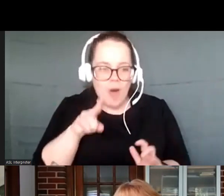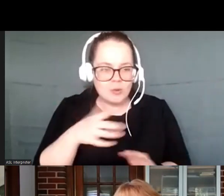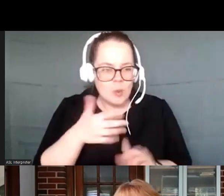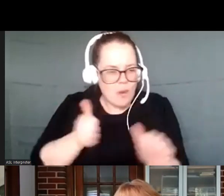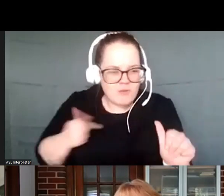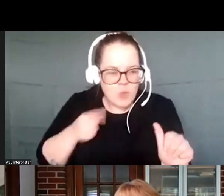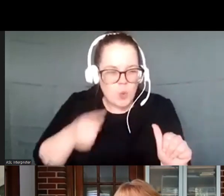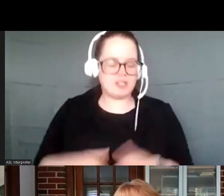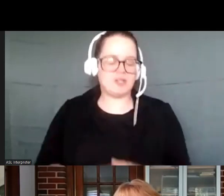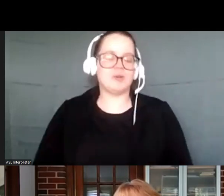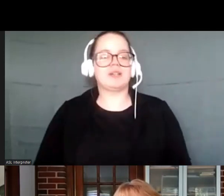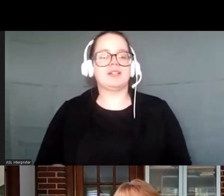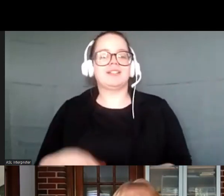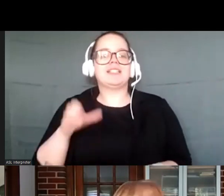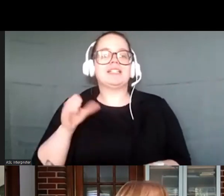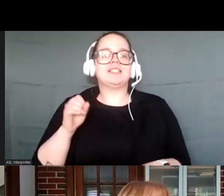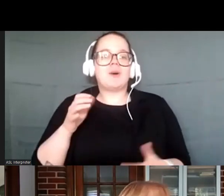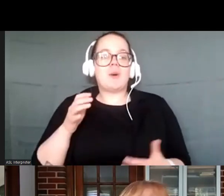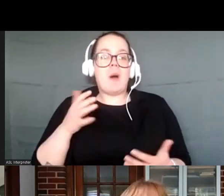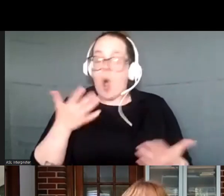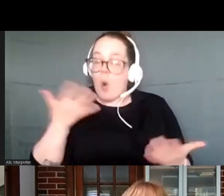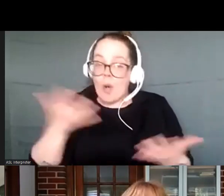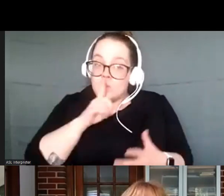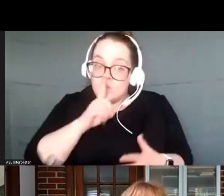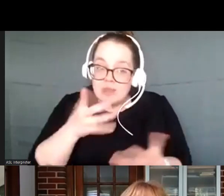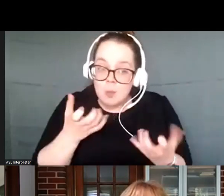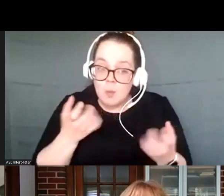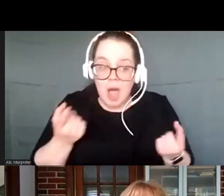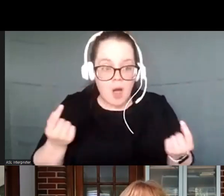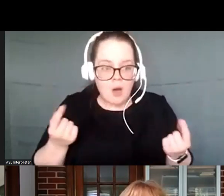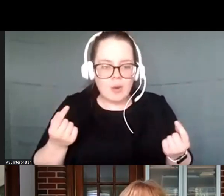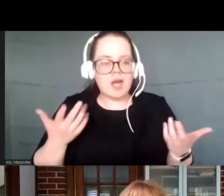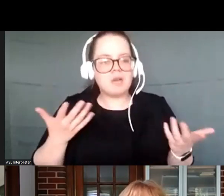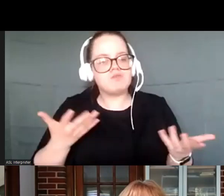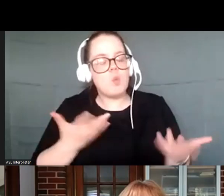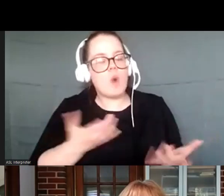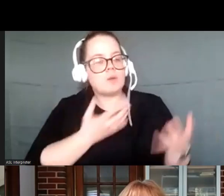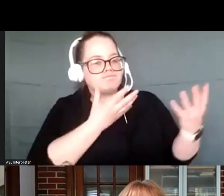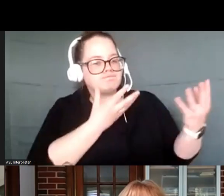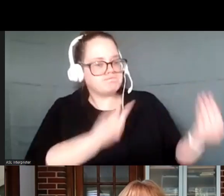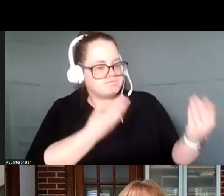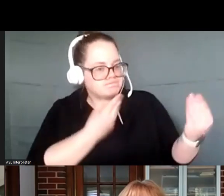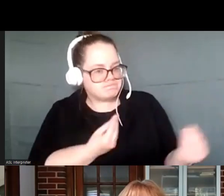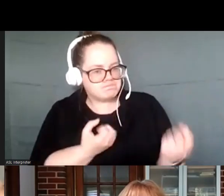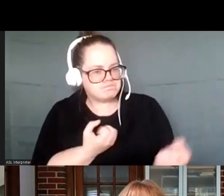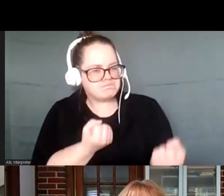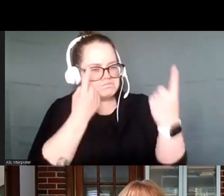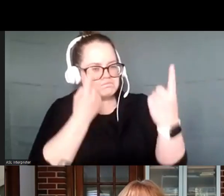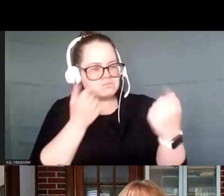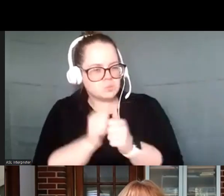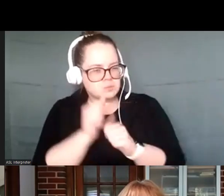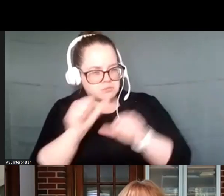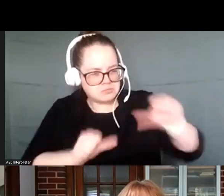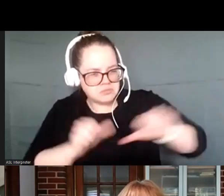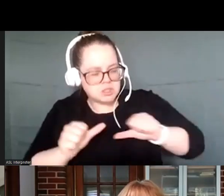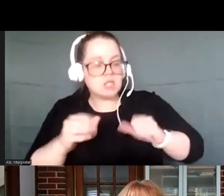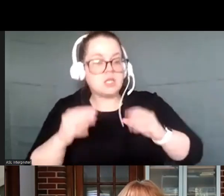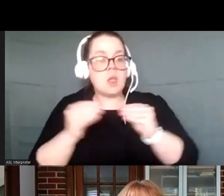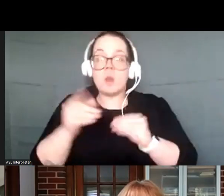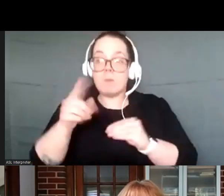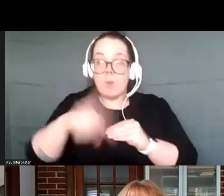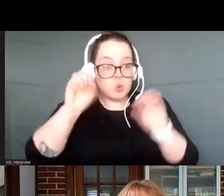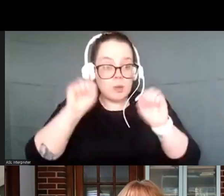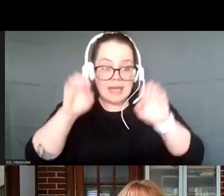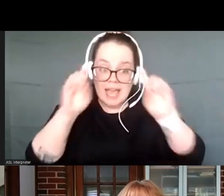I'm going to get pitched. When what you really want is you want to empathize with them. The more you can educate yourself. And I want to applaud all of you for showing